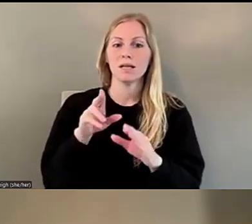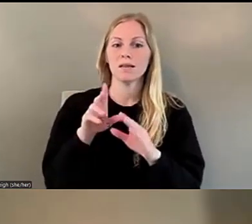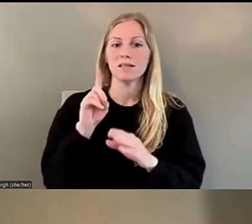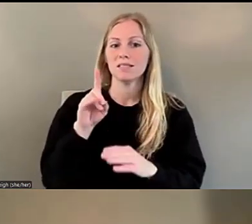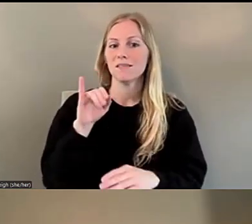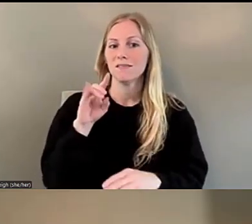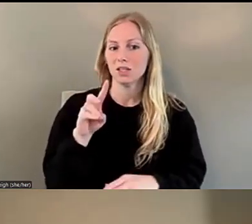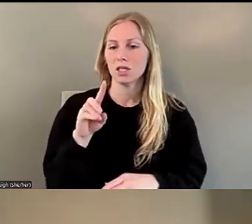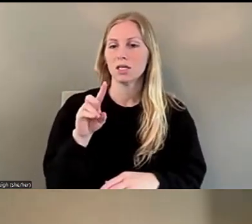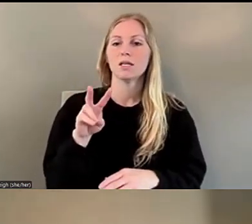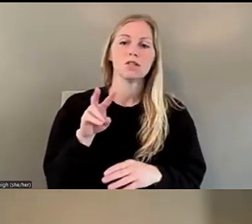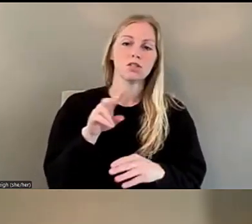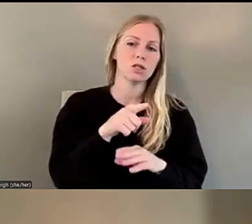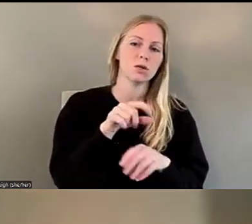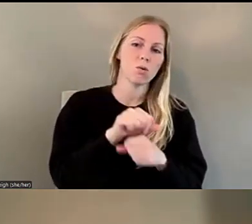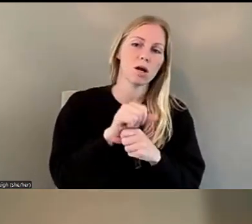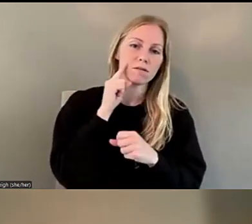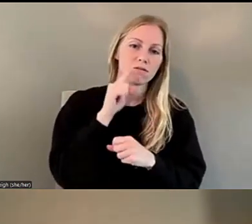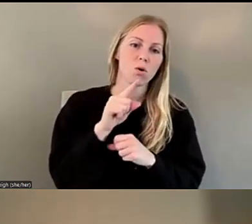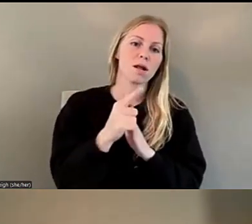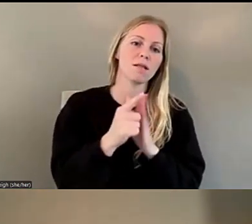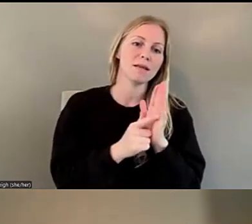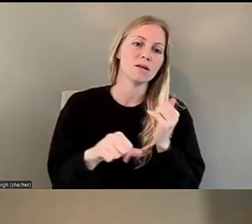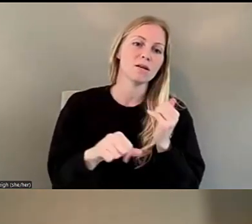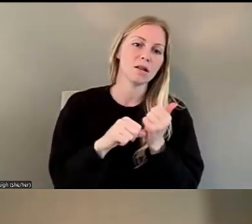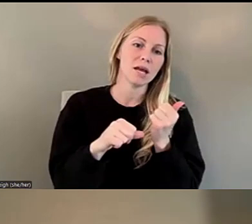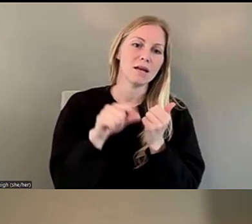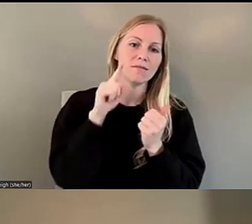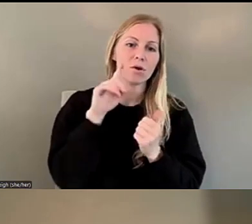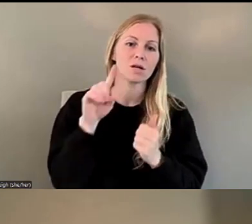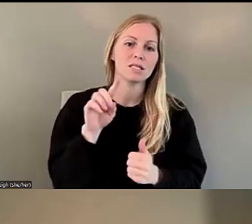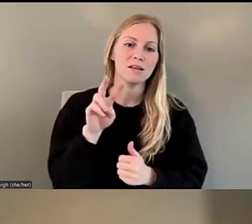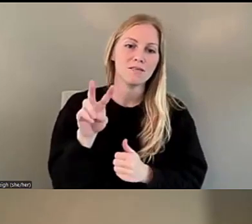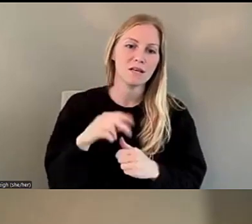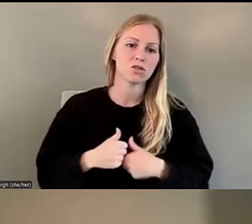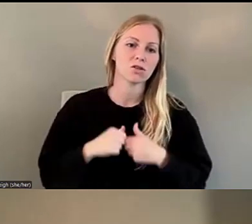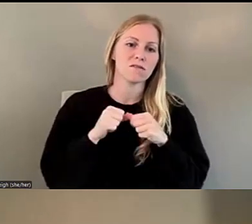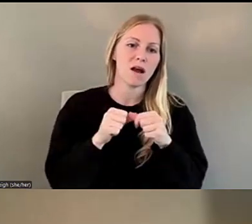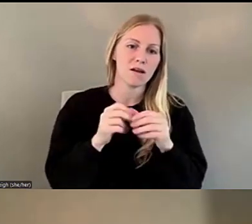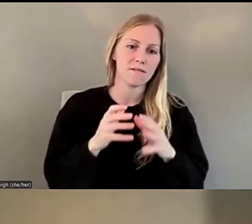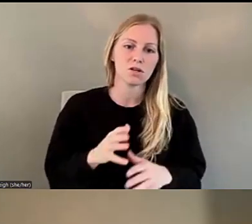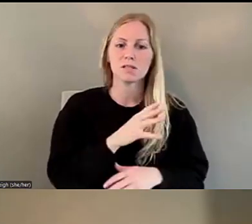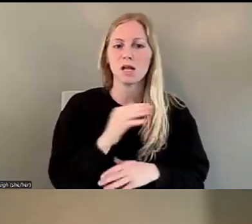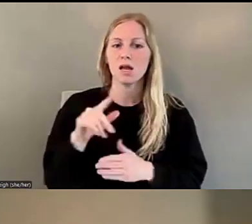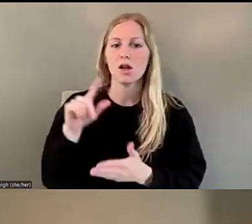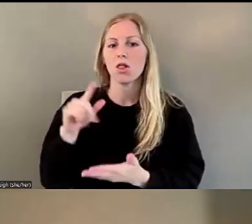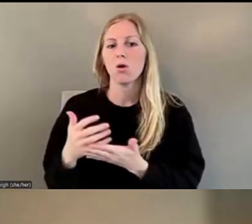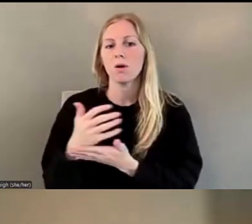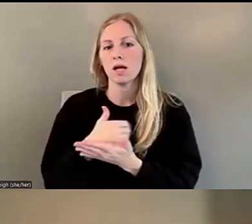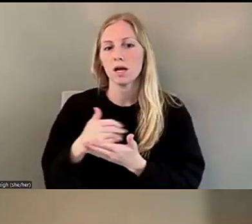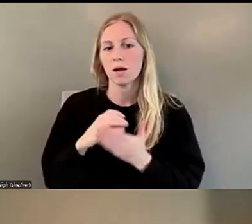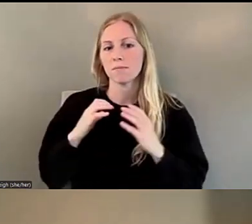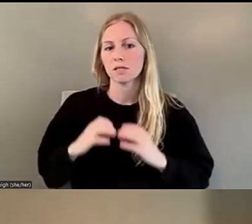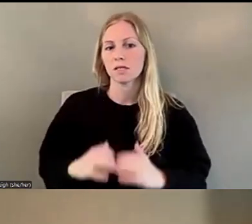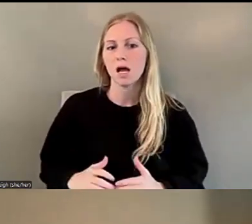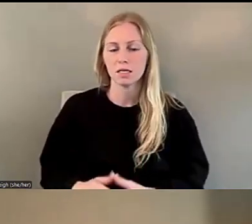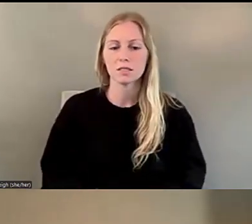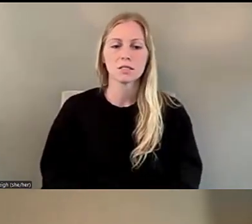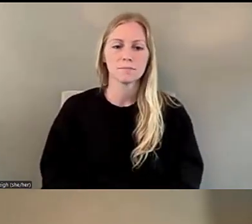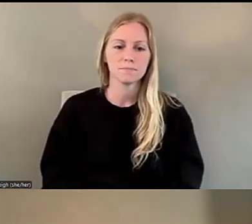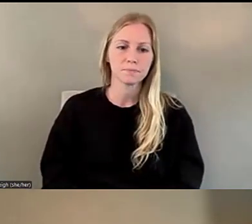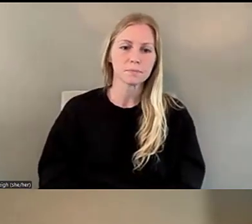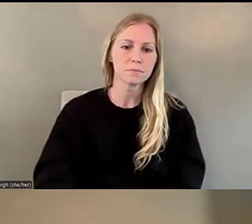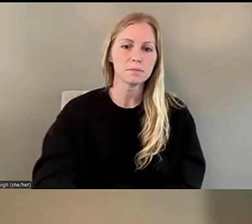legal aid organization representing domestic violence survivors and low-income clients in civil protective orders and family law cases.